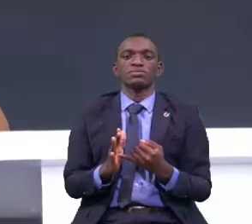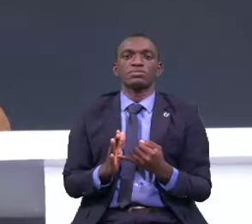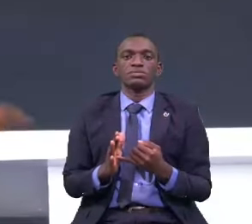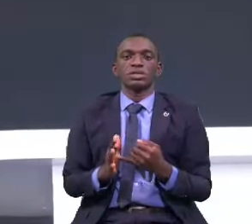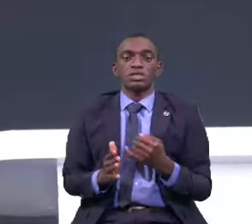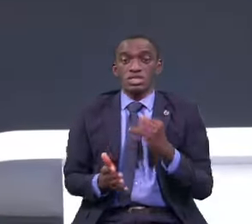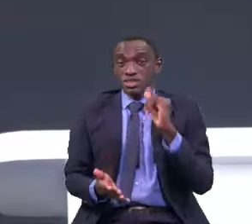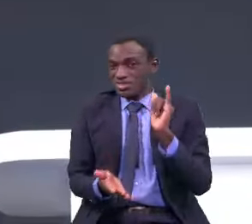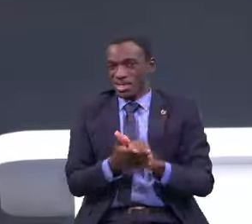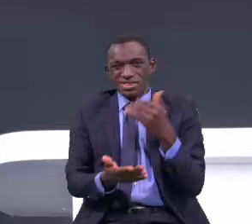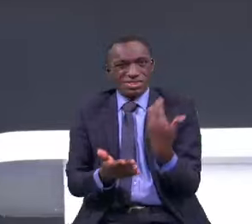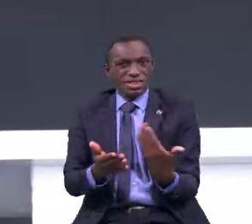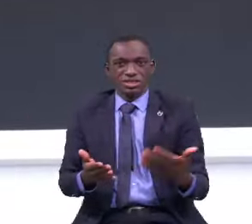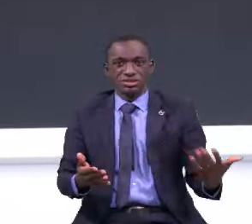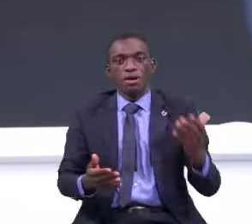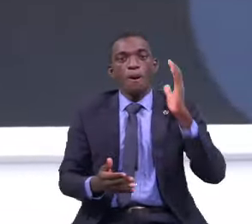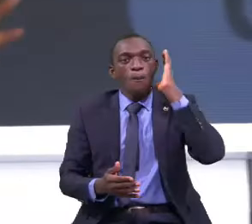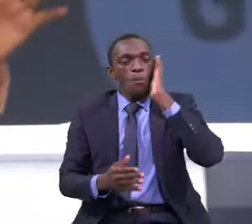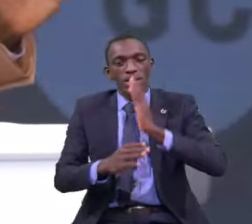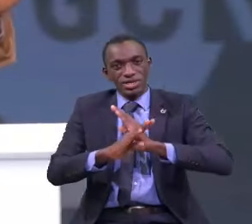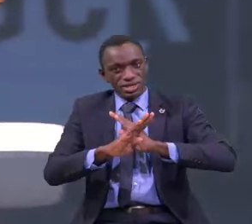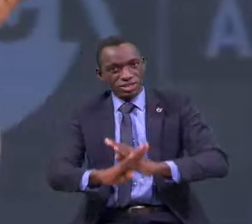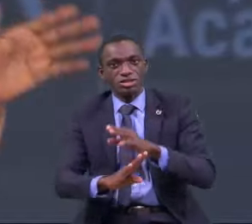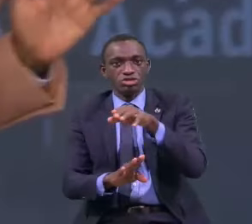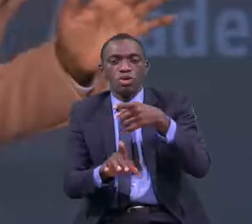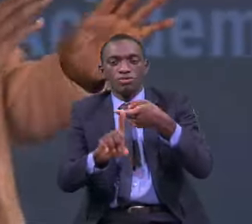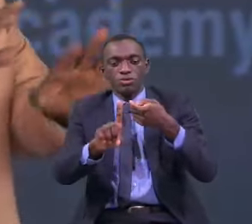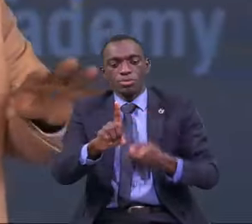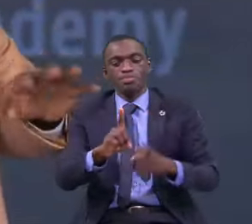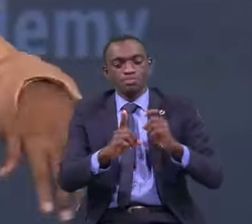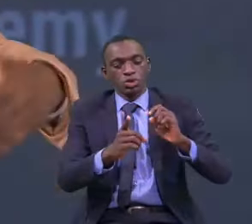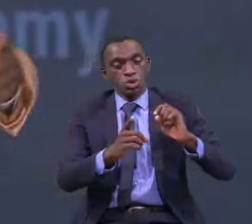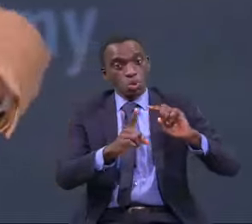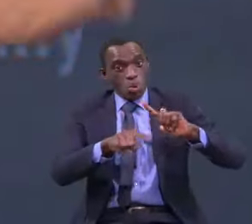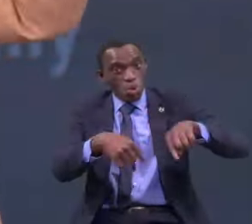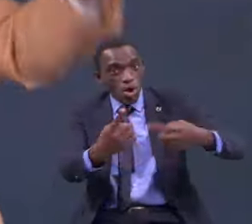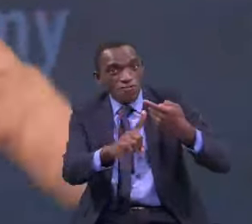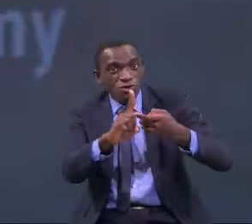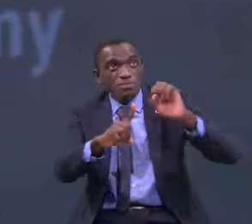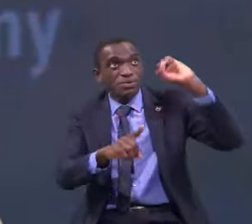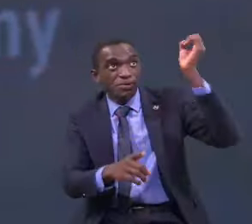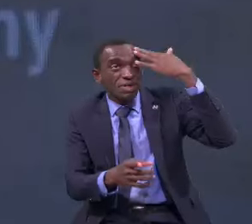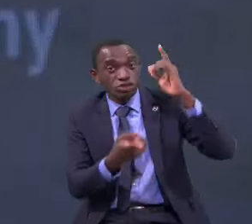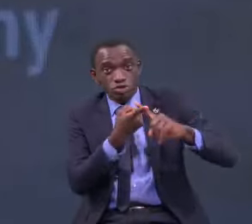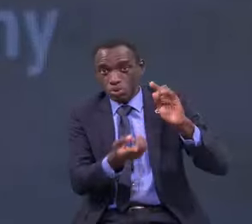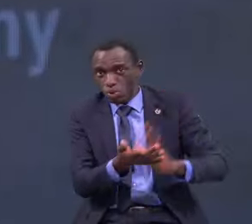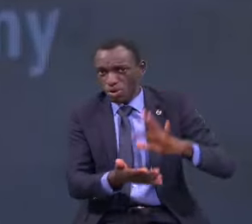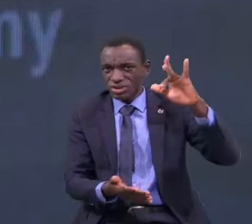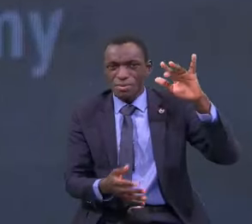That seed that will hinder you from going from grace to glory, you have to reject that